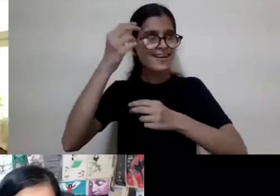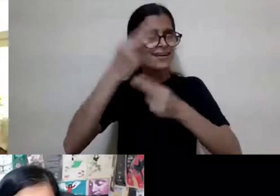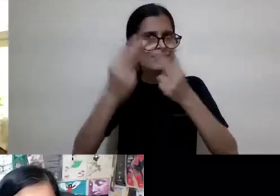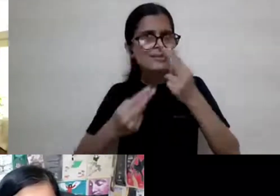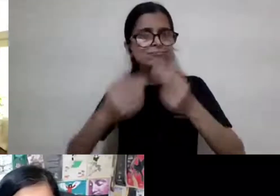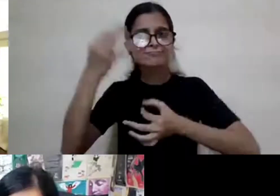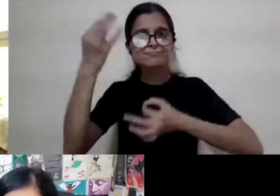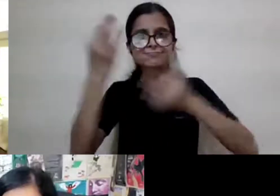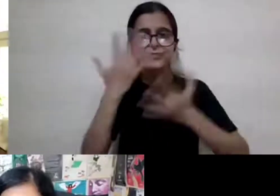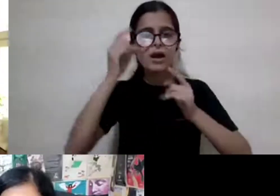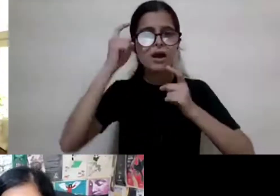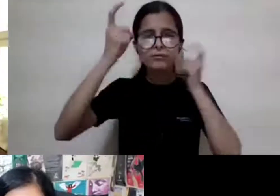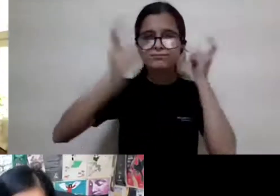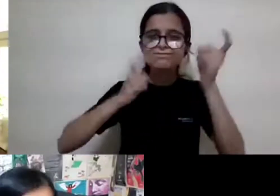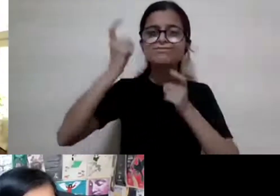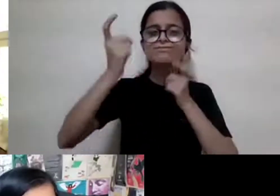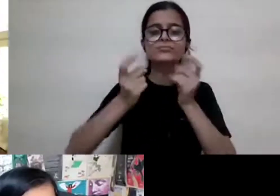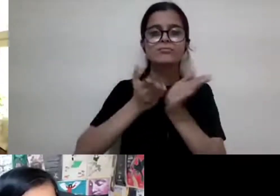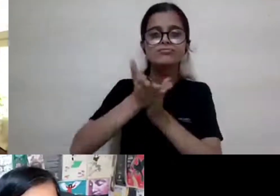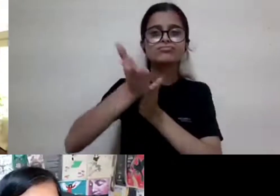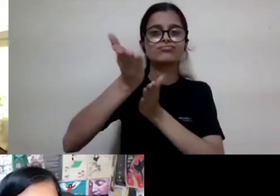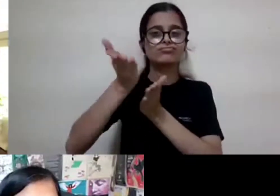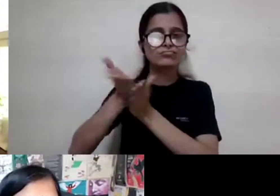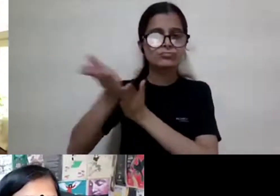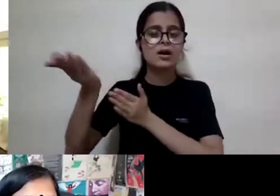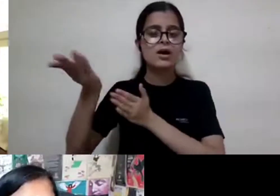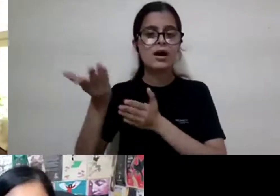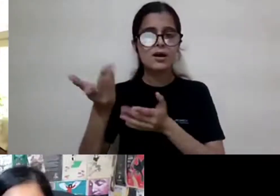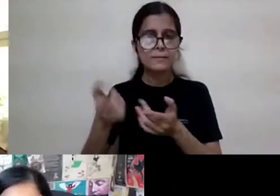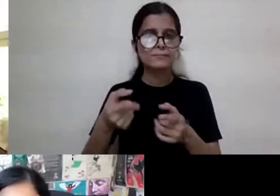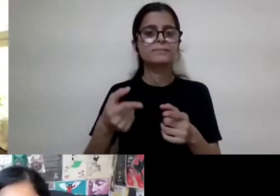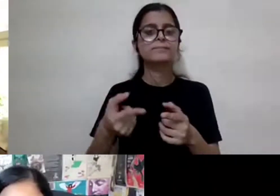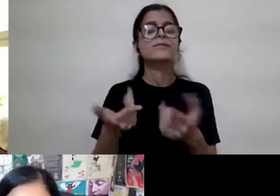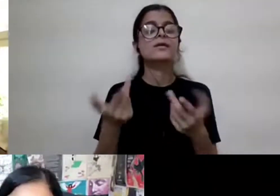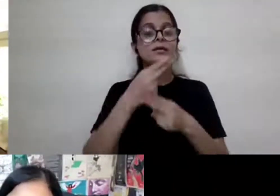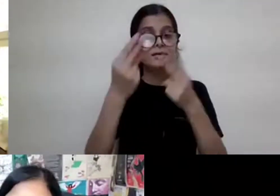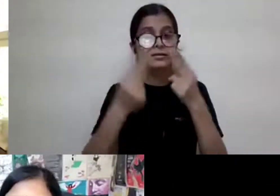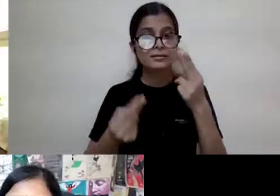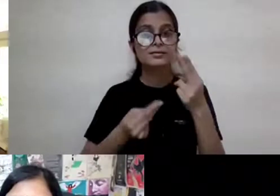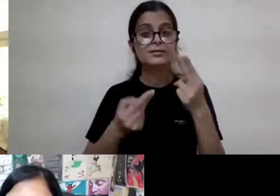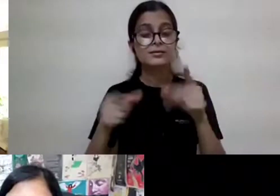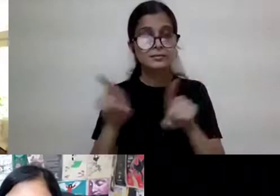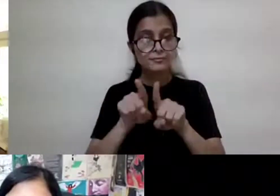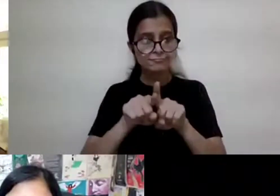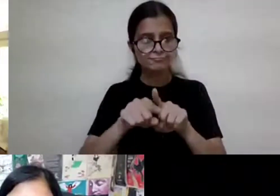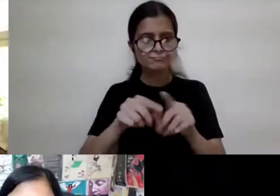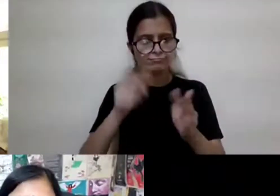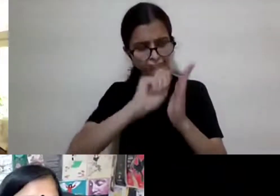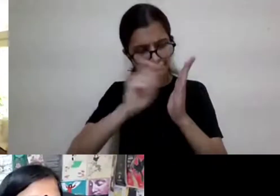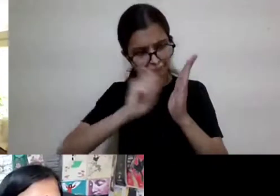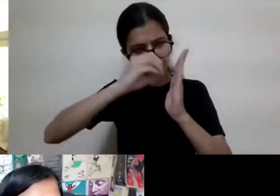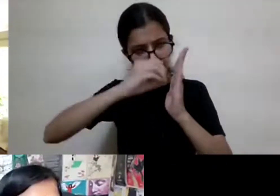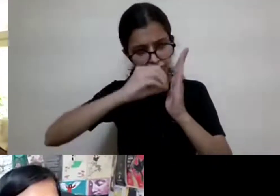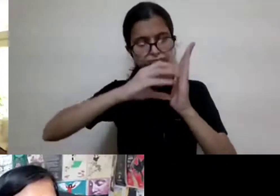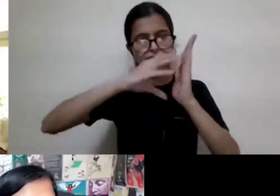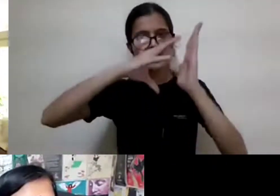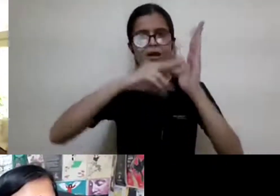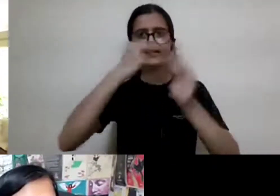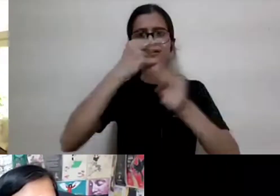ways through design processes. And because much has been written about design